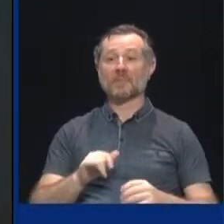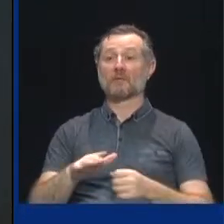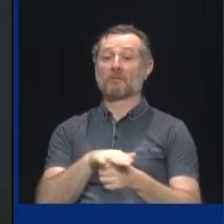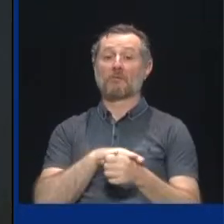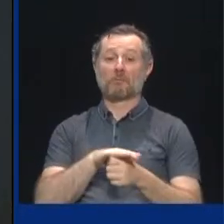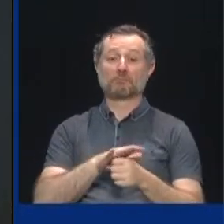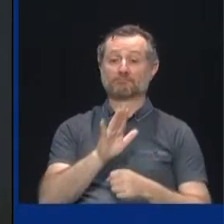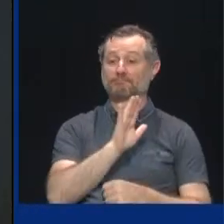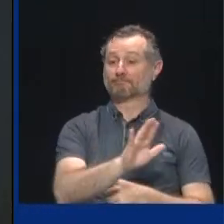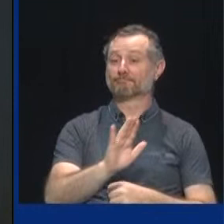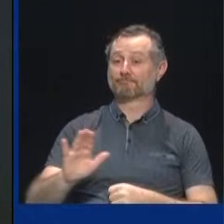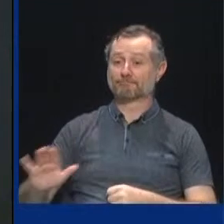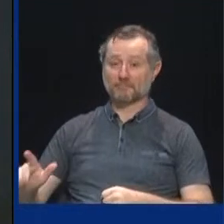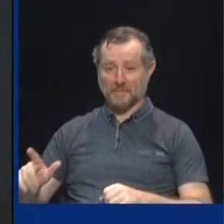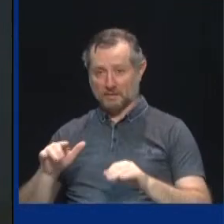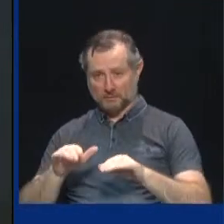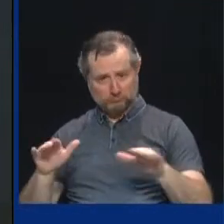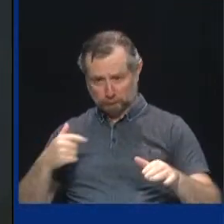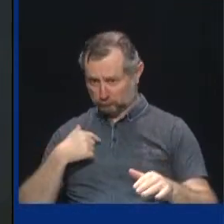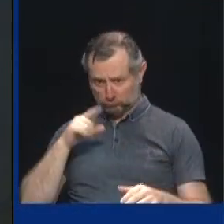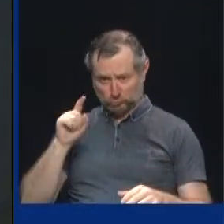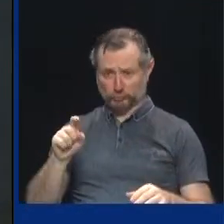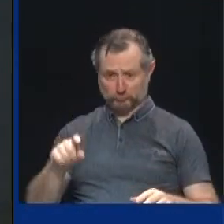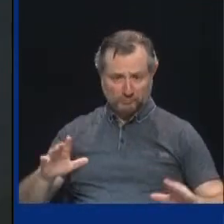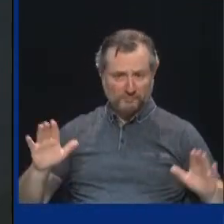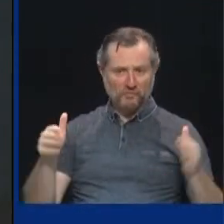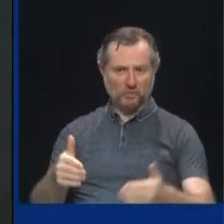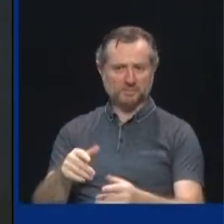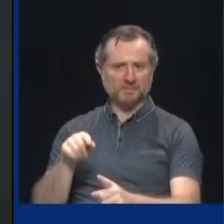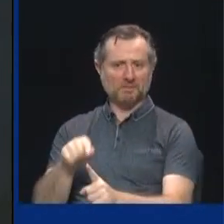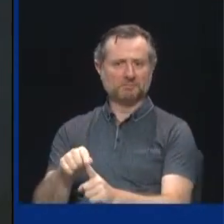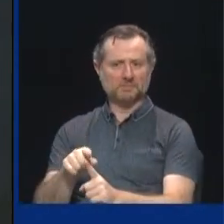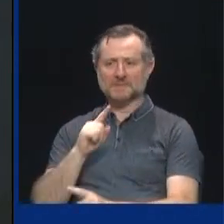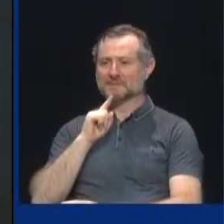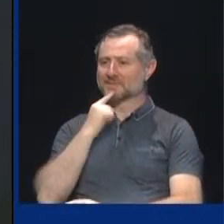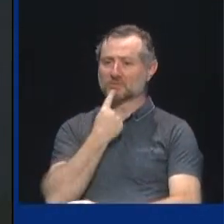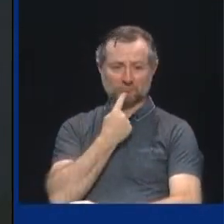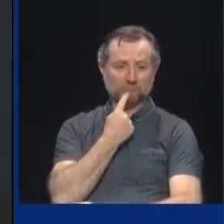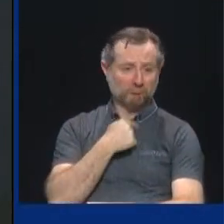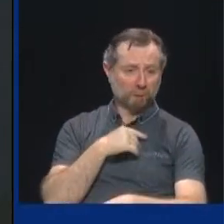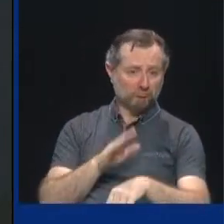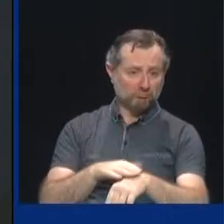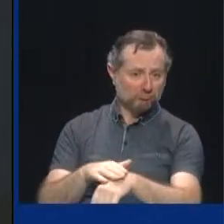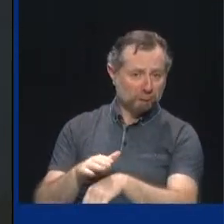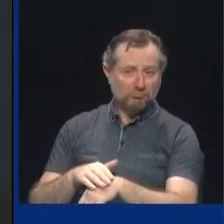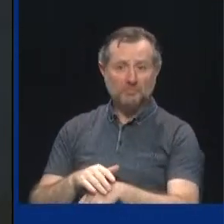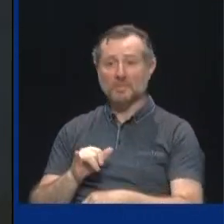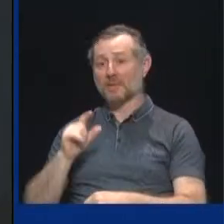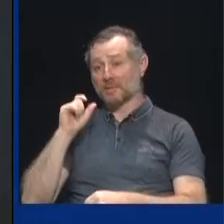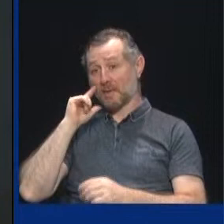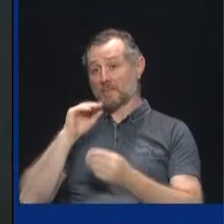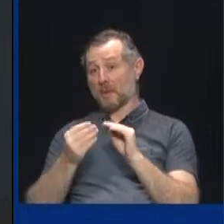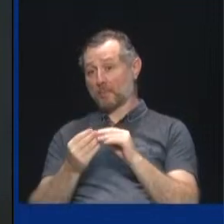taking this very seriously. I think this spike in numbers is alarming.